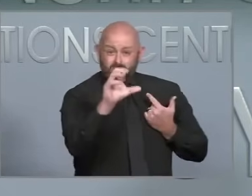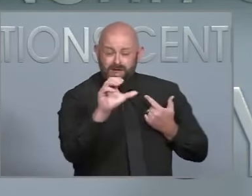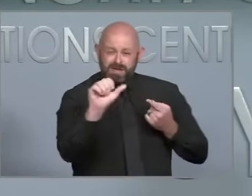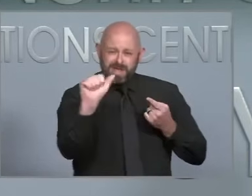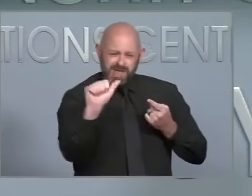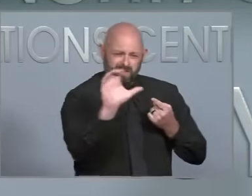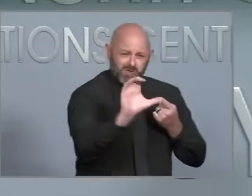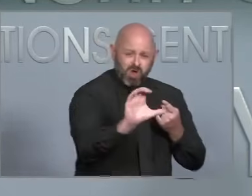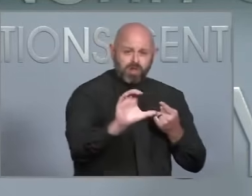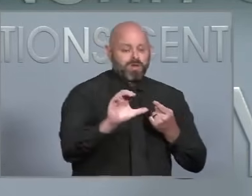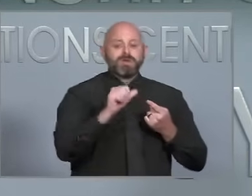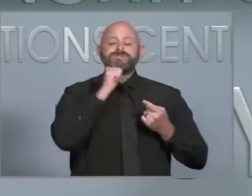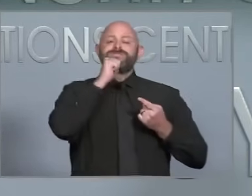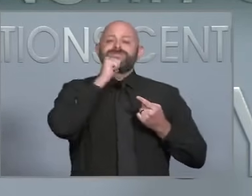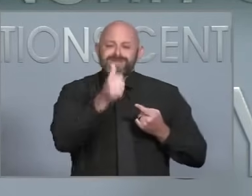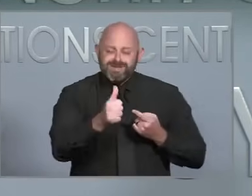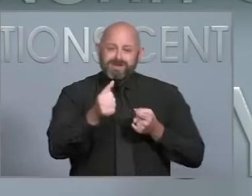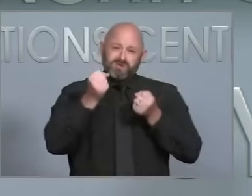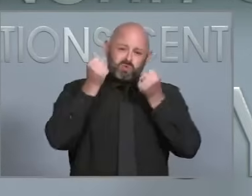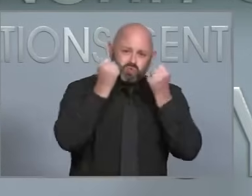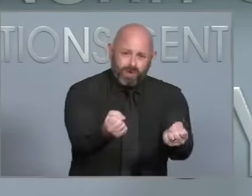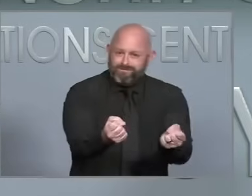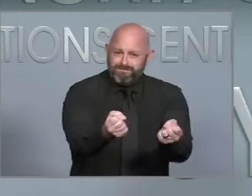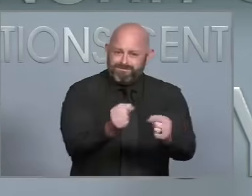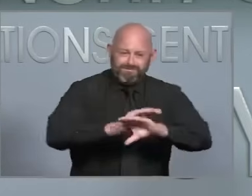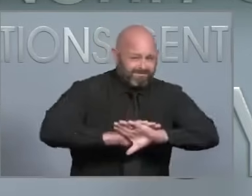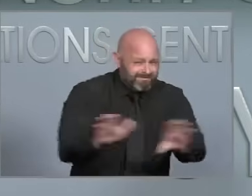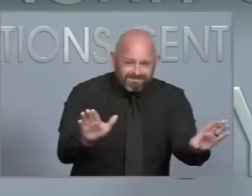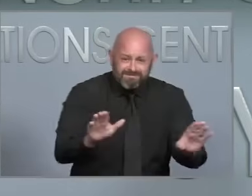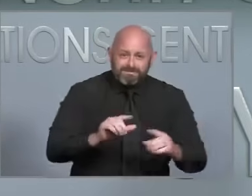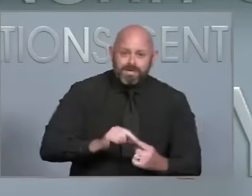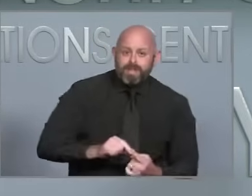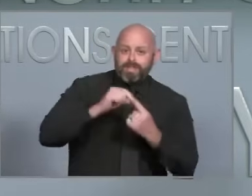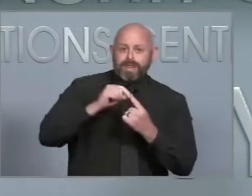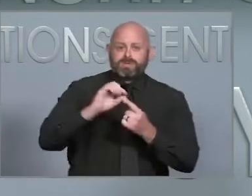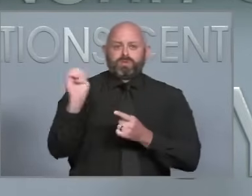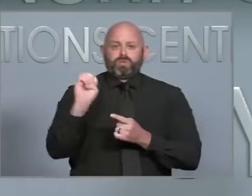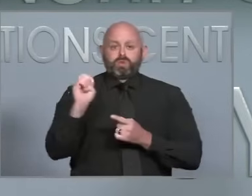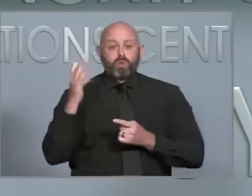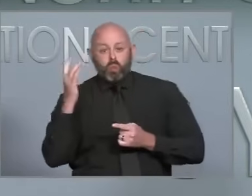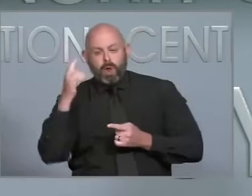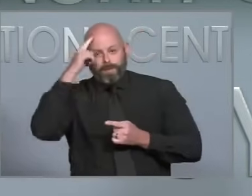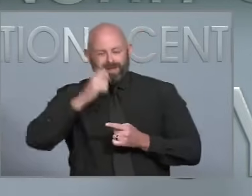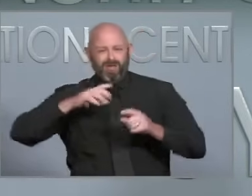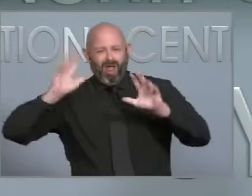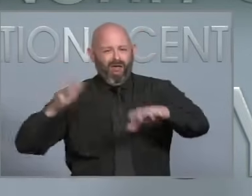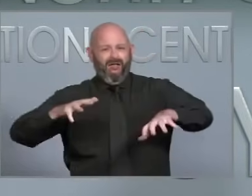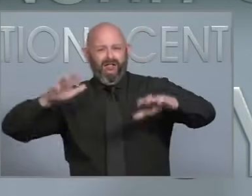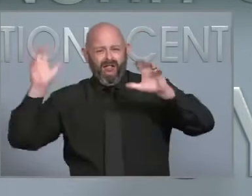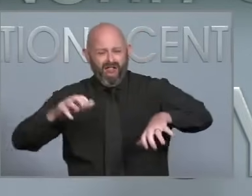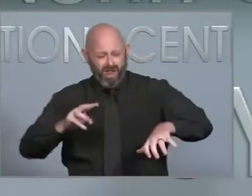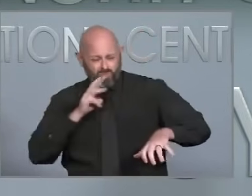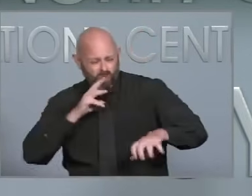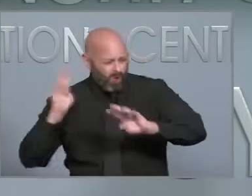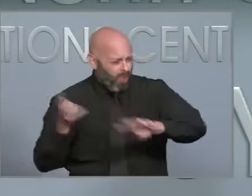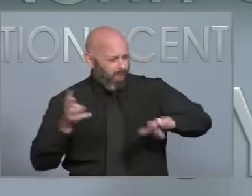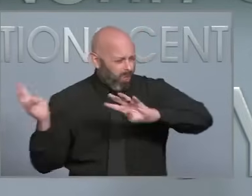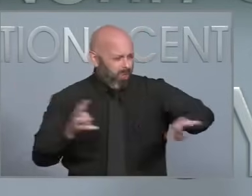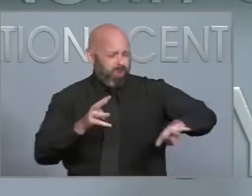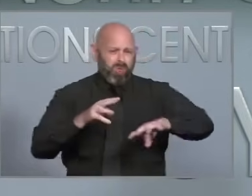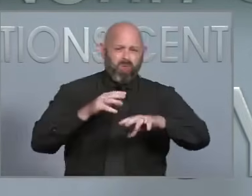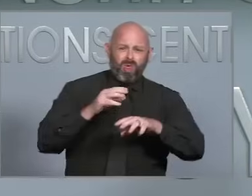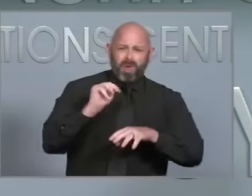travel unless there is an emergency. Because conditions are continuing to worsen, people in western